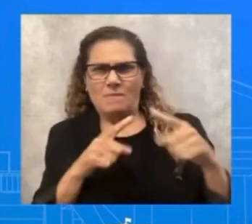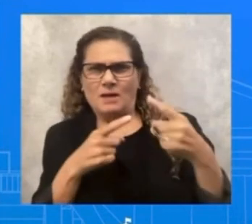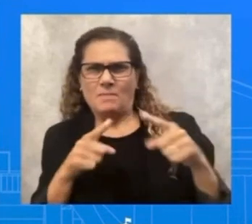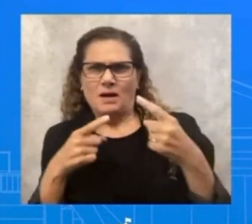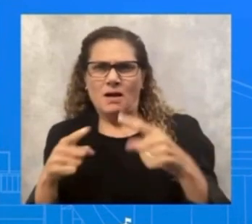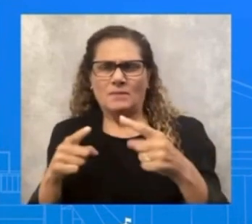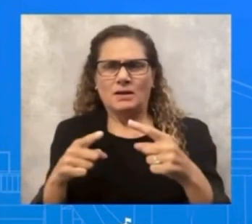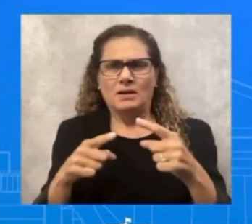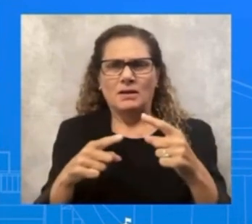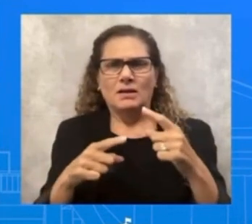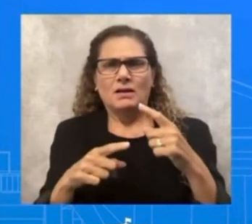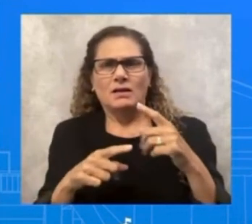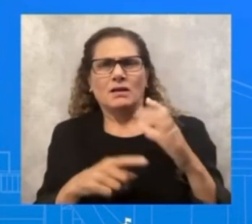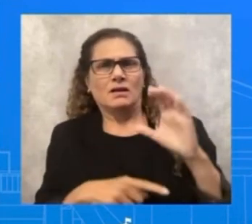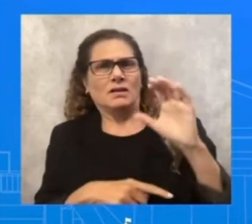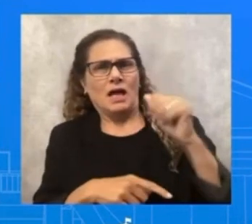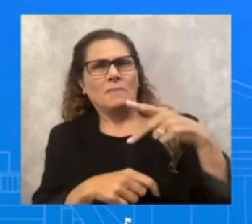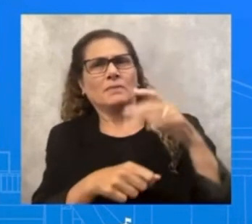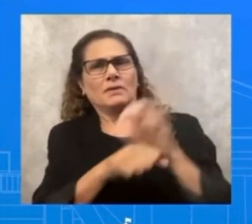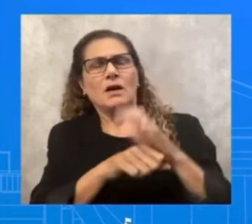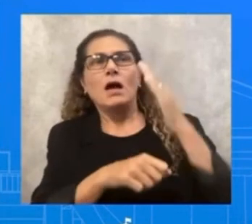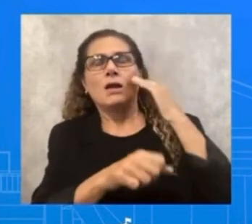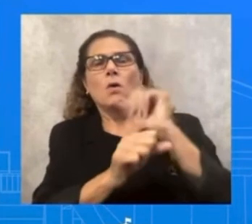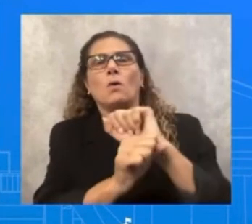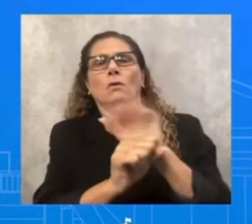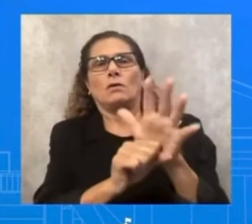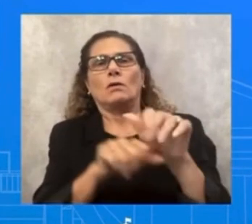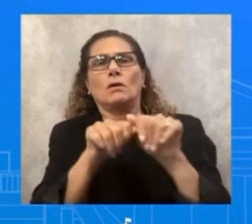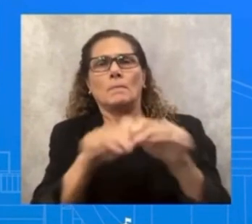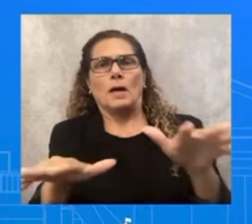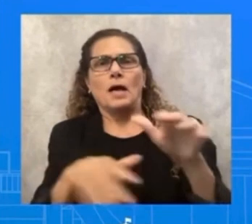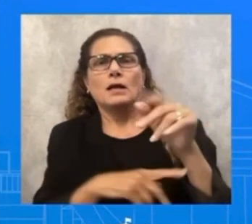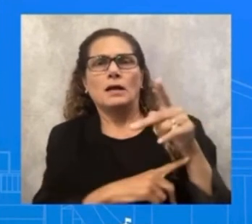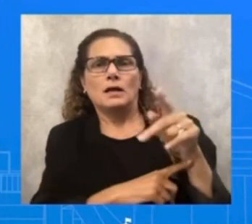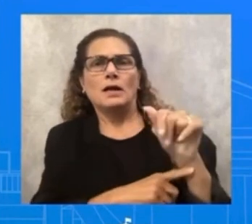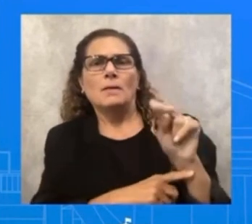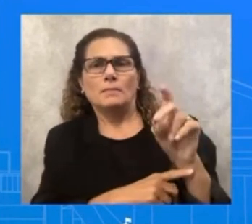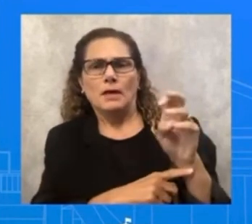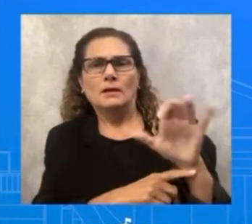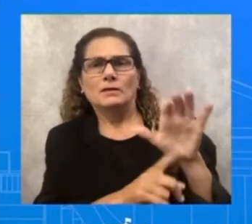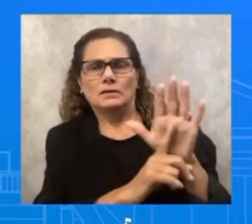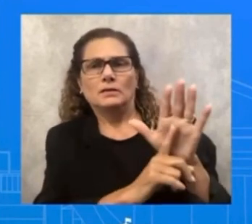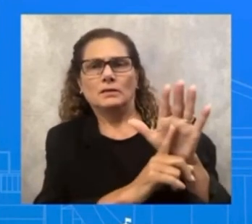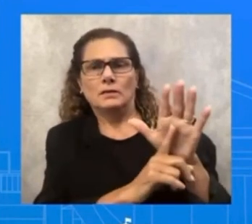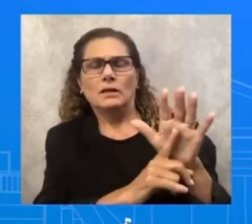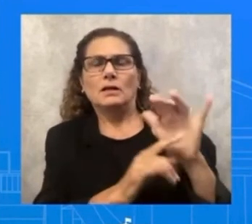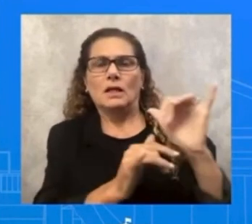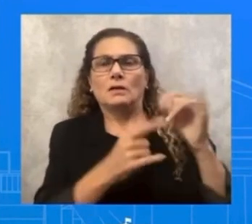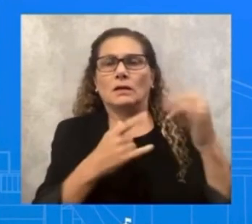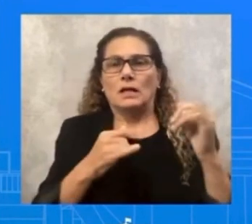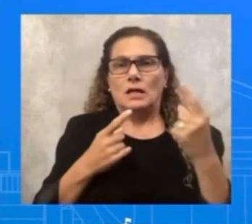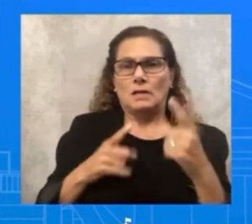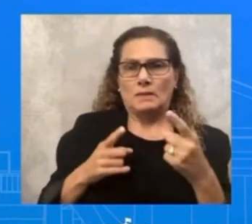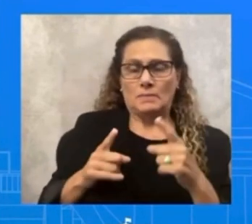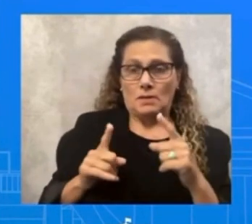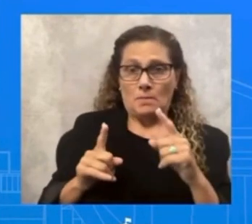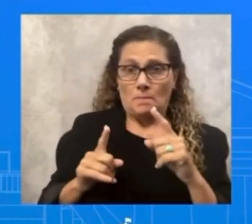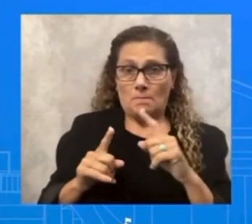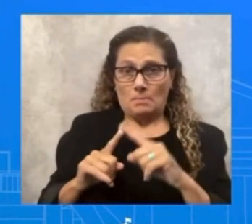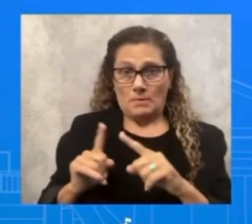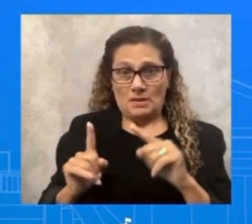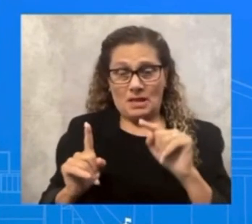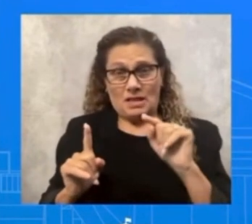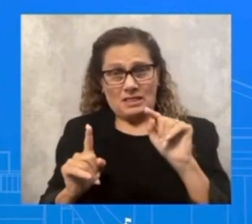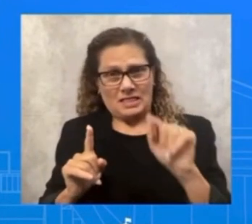drag of inflation. At what point does this resonate with Americans, and do you expect they'll